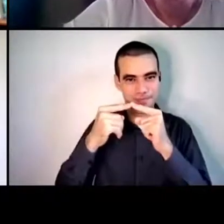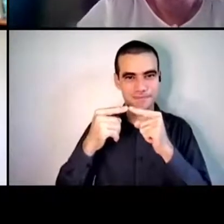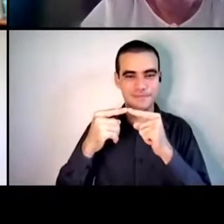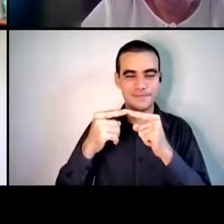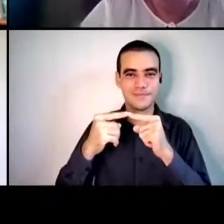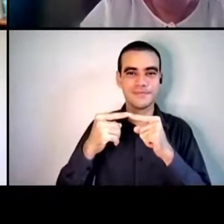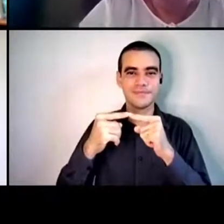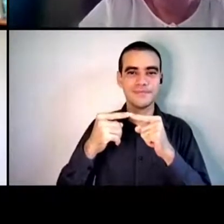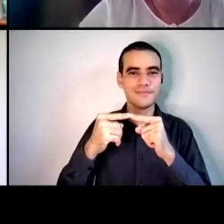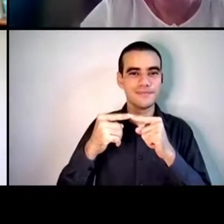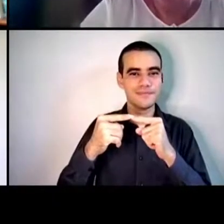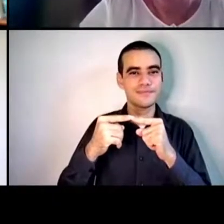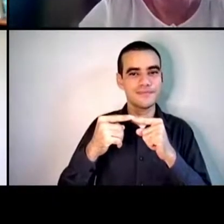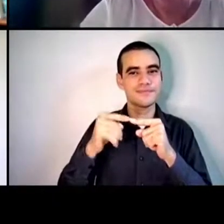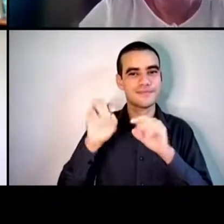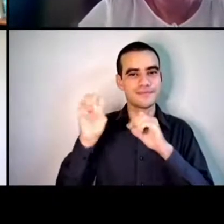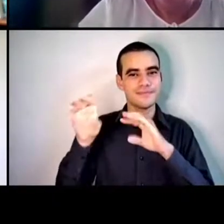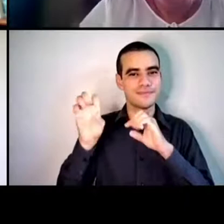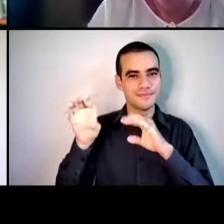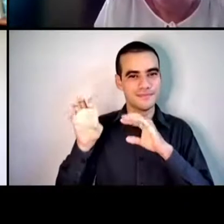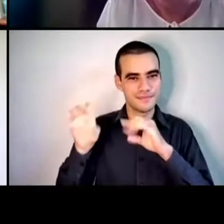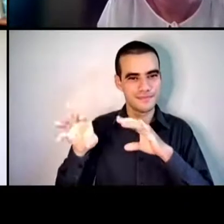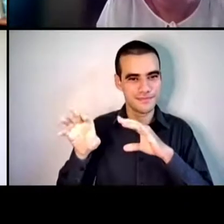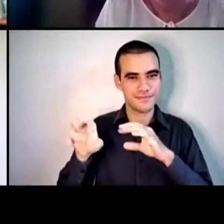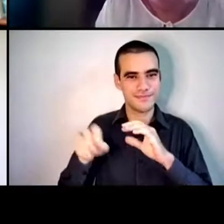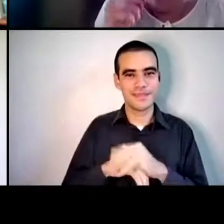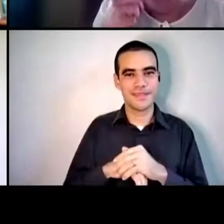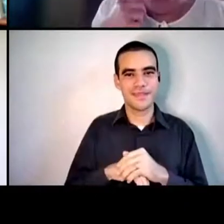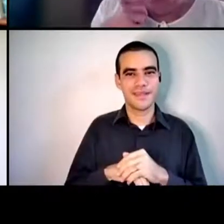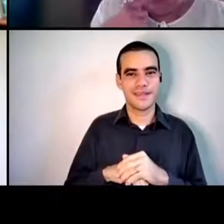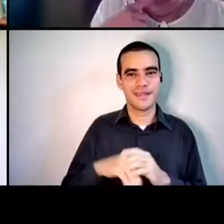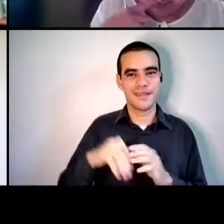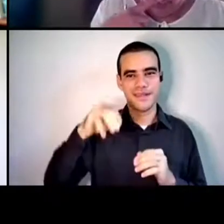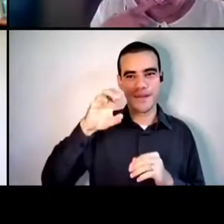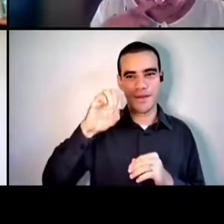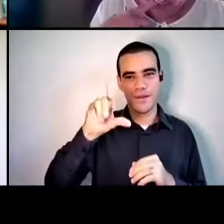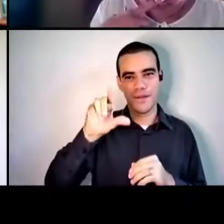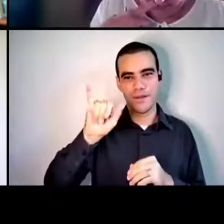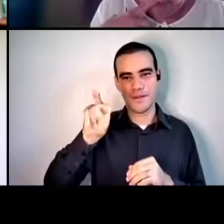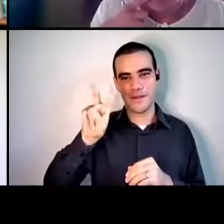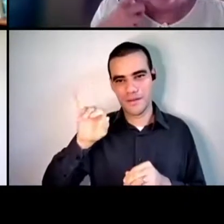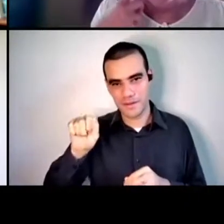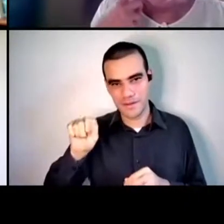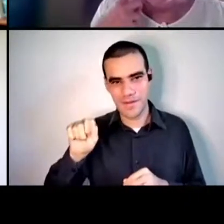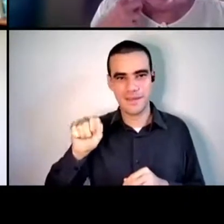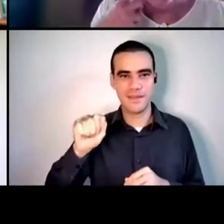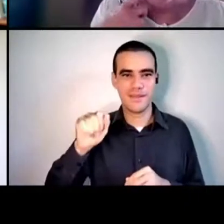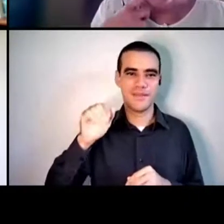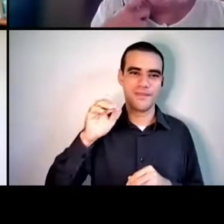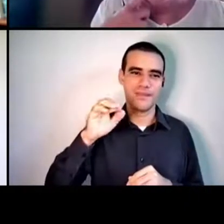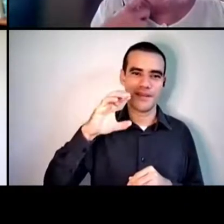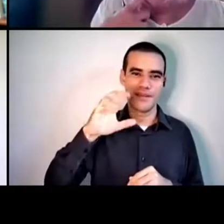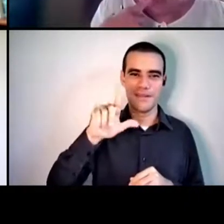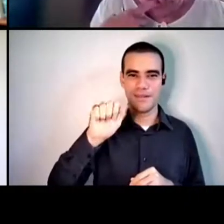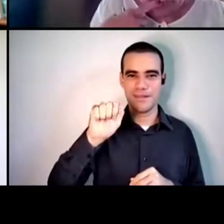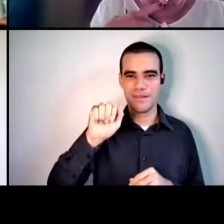people who are more involved with education. So I'll leave this to Maria Olivia or Foster and